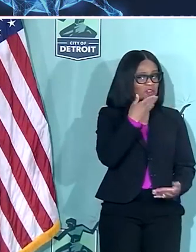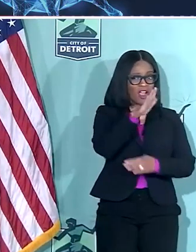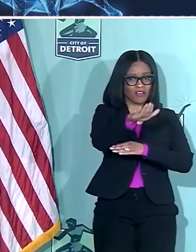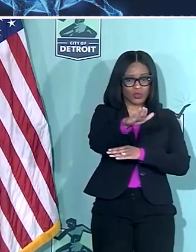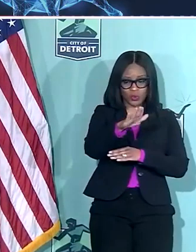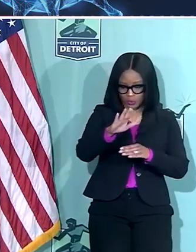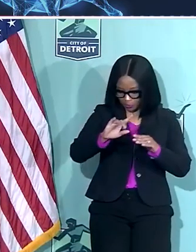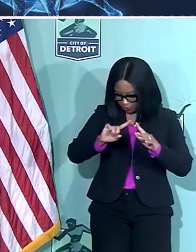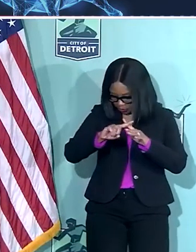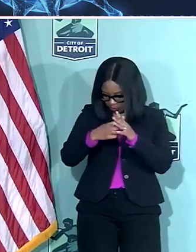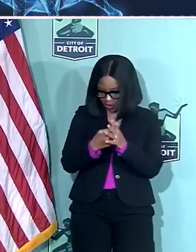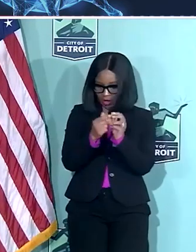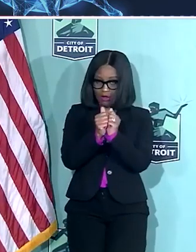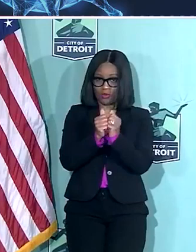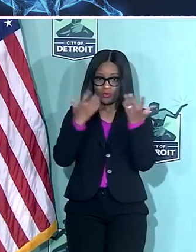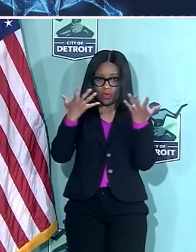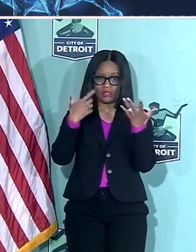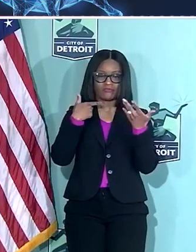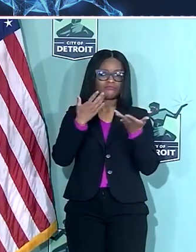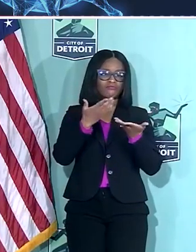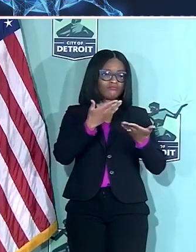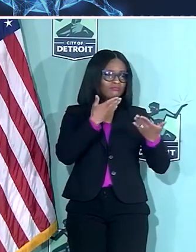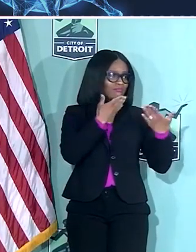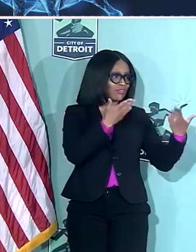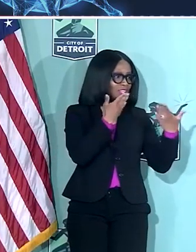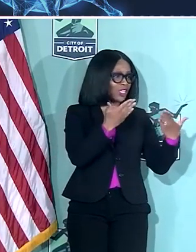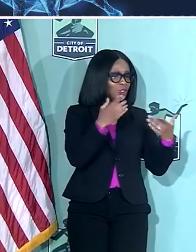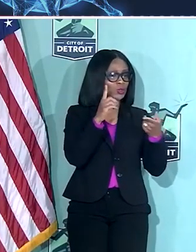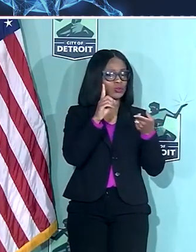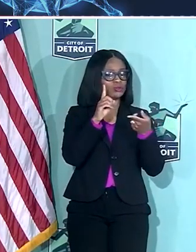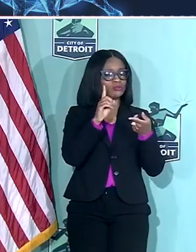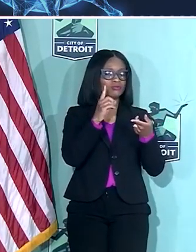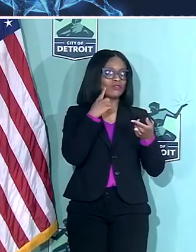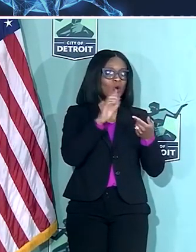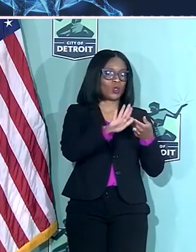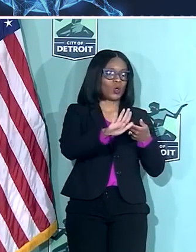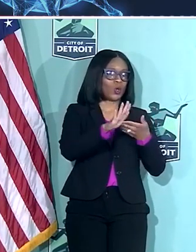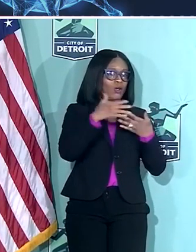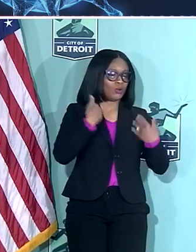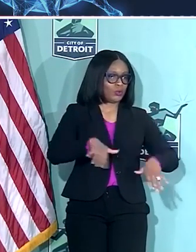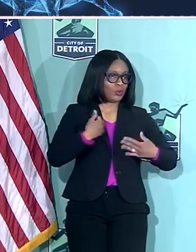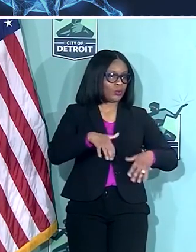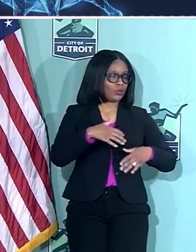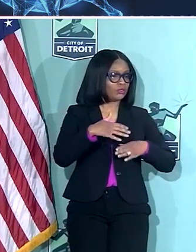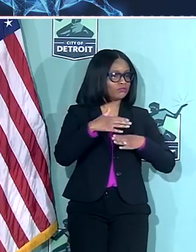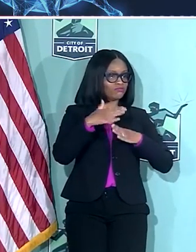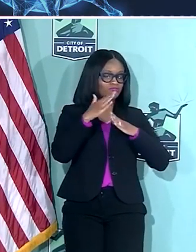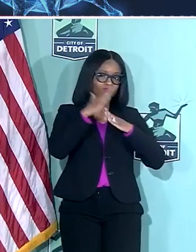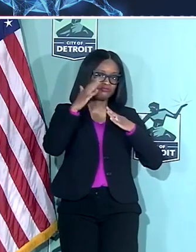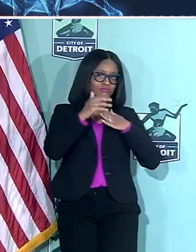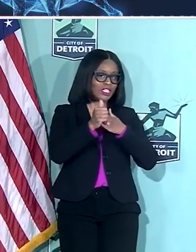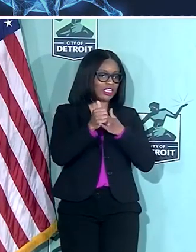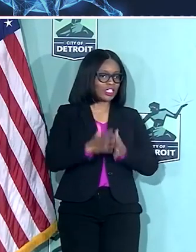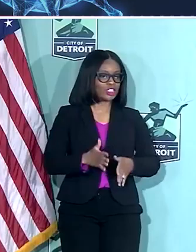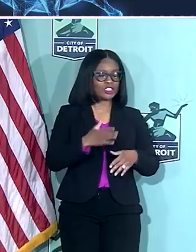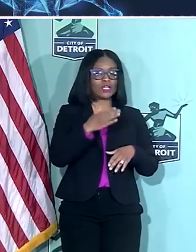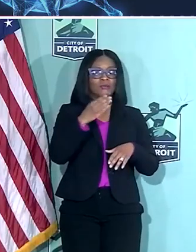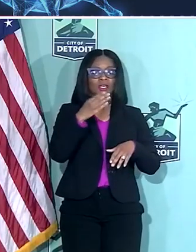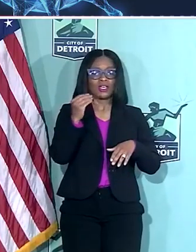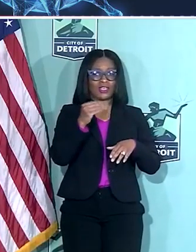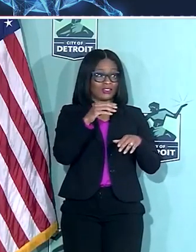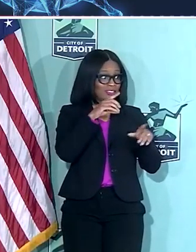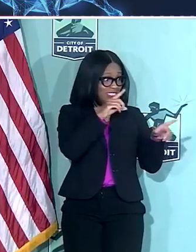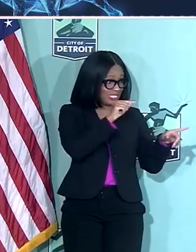begin by expressing my appreciation for the leadership of the mayor, Dave, our friends at DTE, and all the members of the Detroit Means